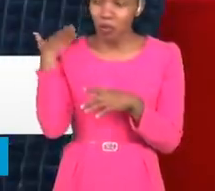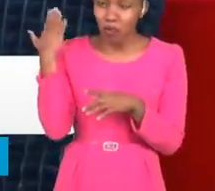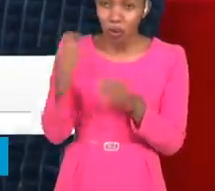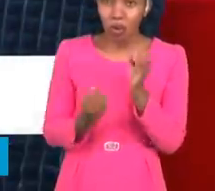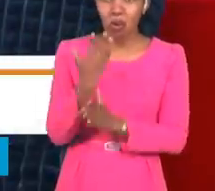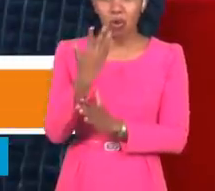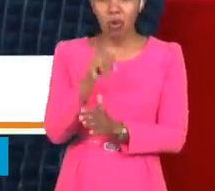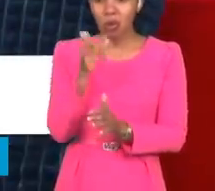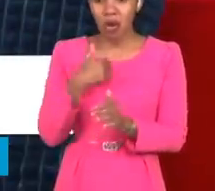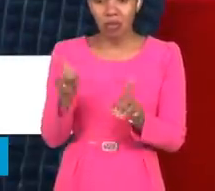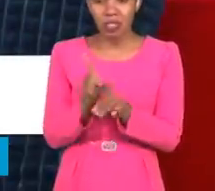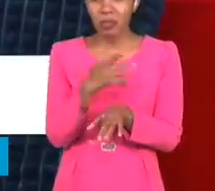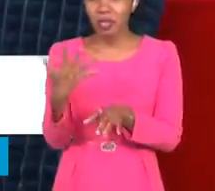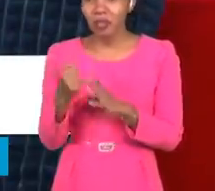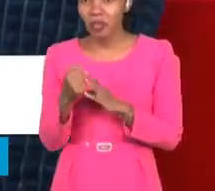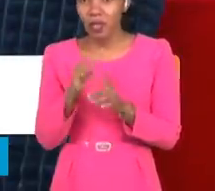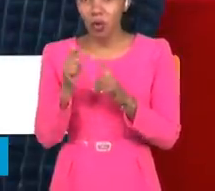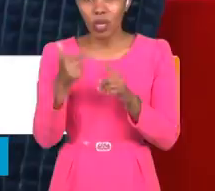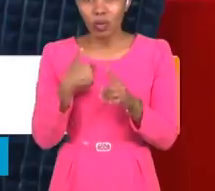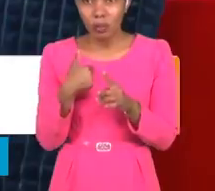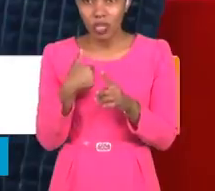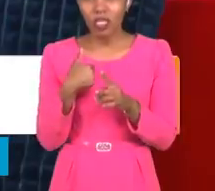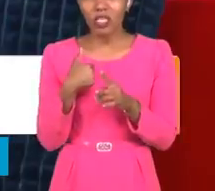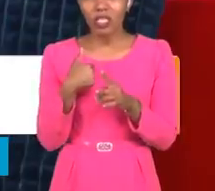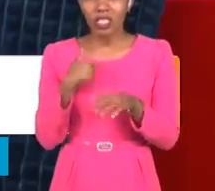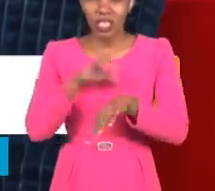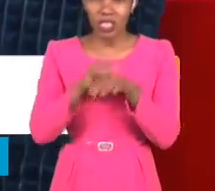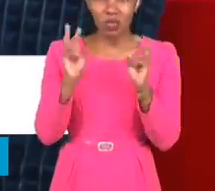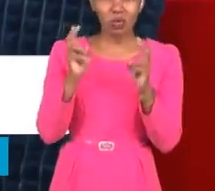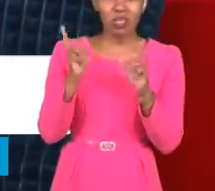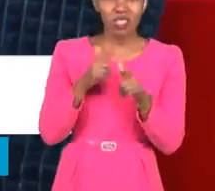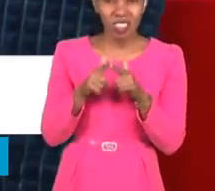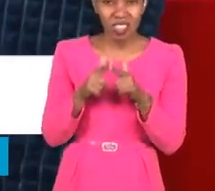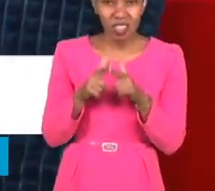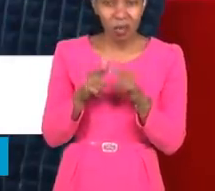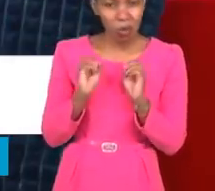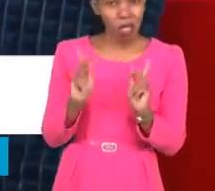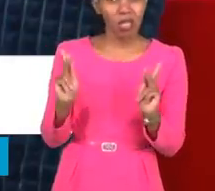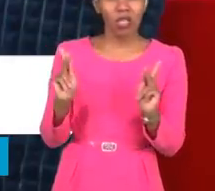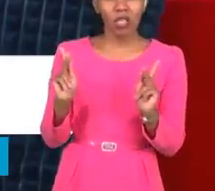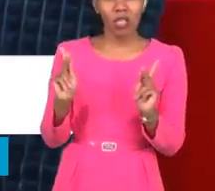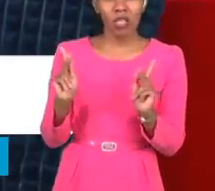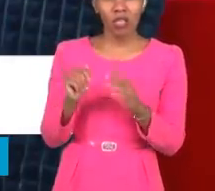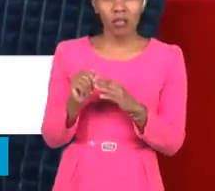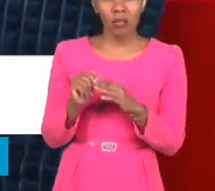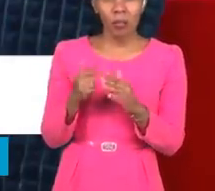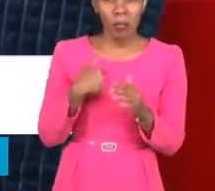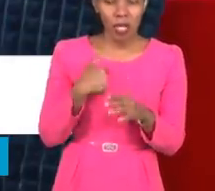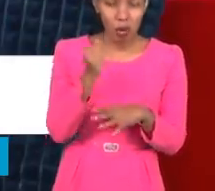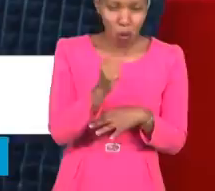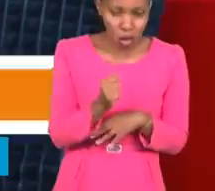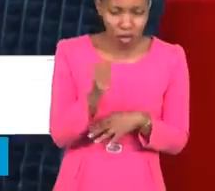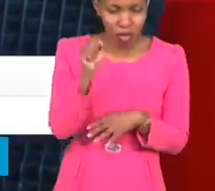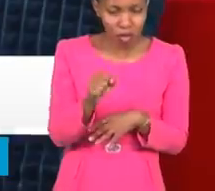things. Yeah. So when I got this topic, I was like, okay, I am in the other age and in this age.